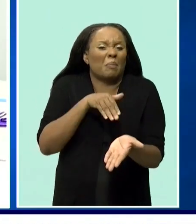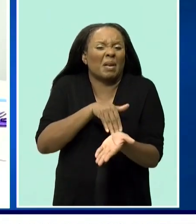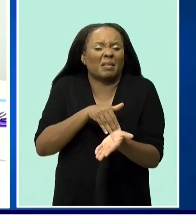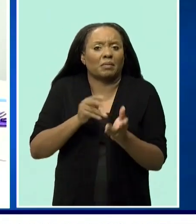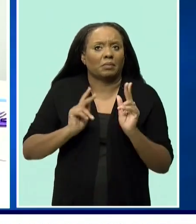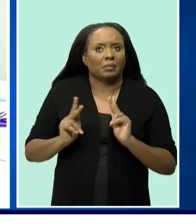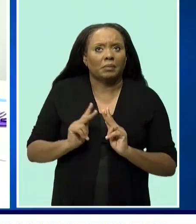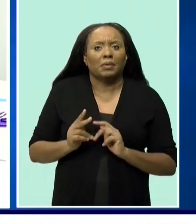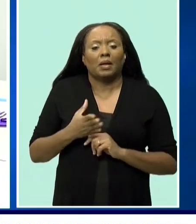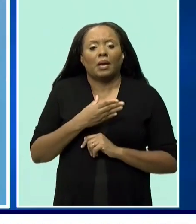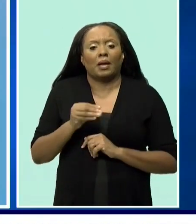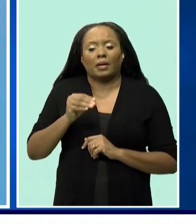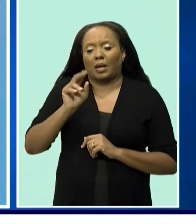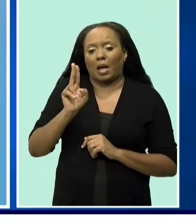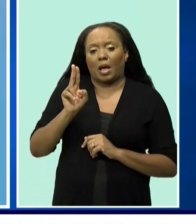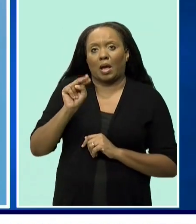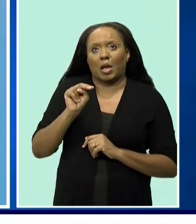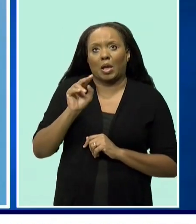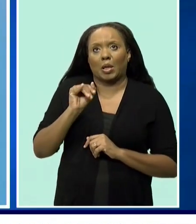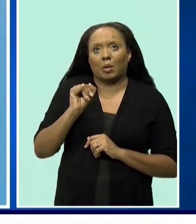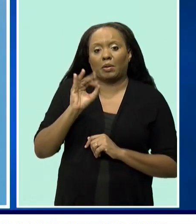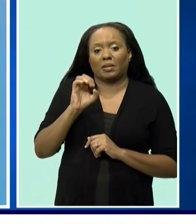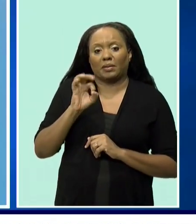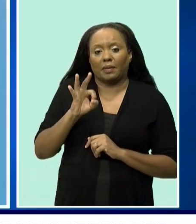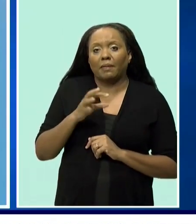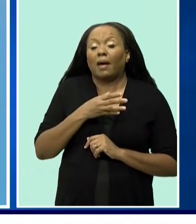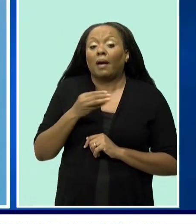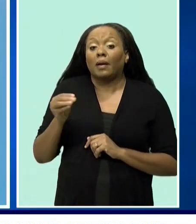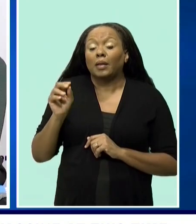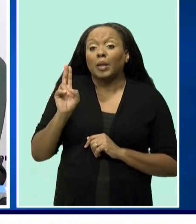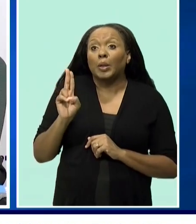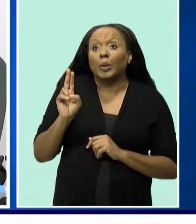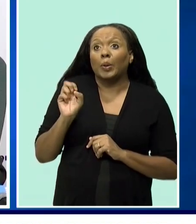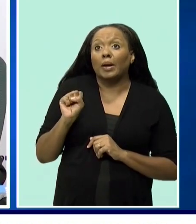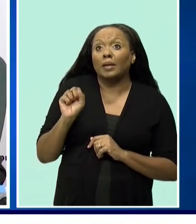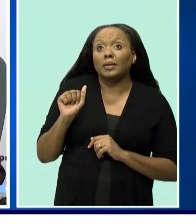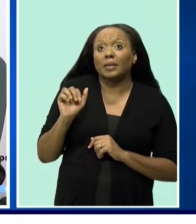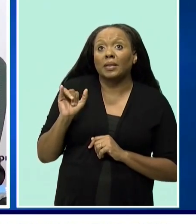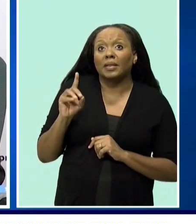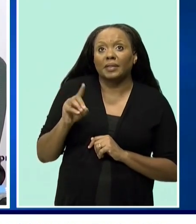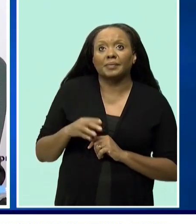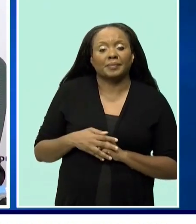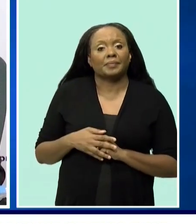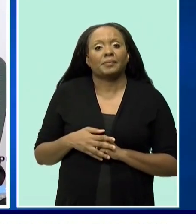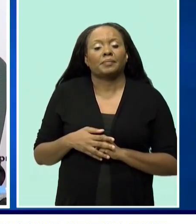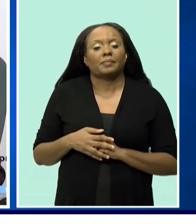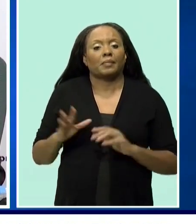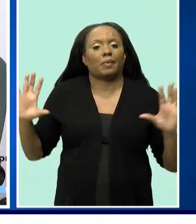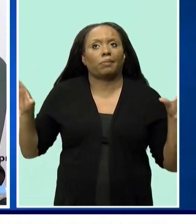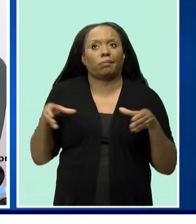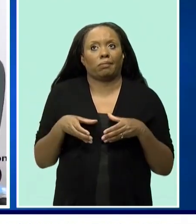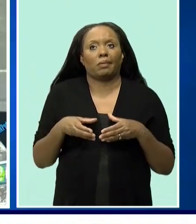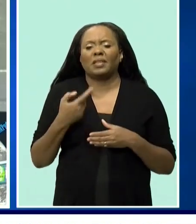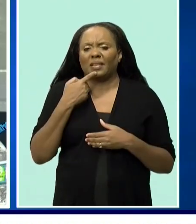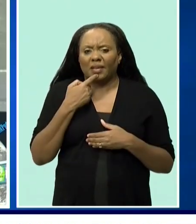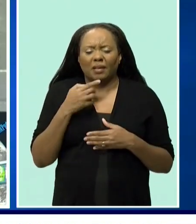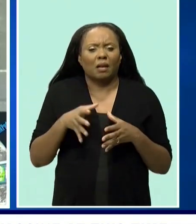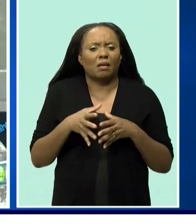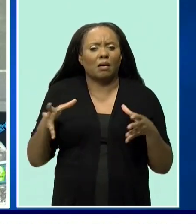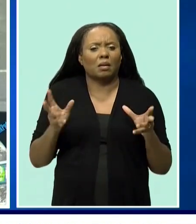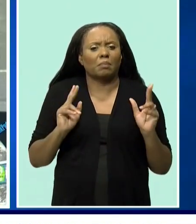thanks to UNICEF and to USAID, the minister told the ceremony at the UN headquarters the challenges of